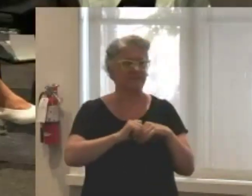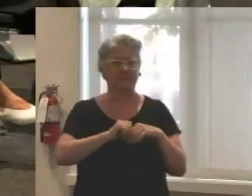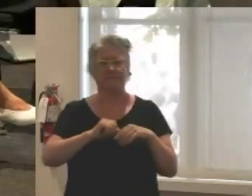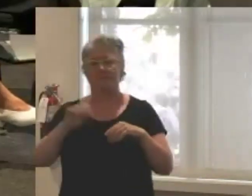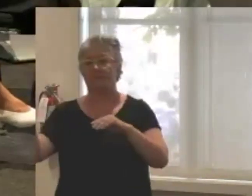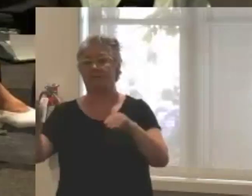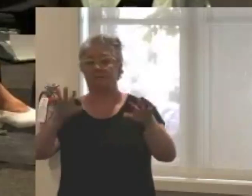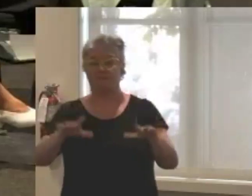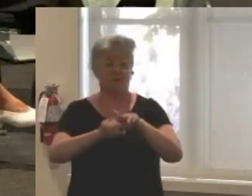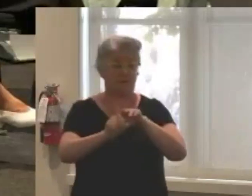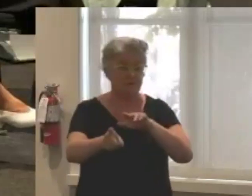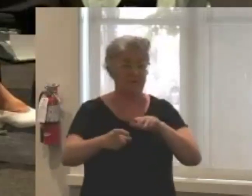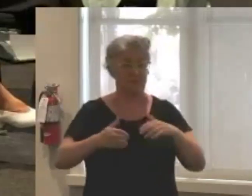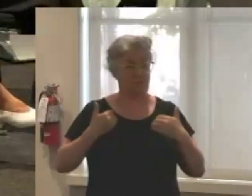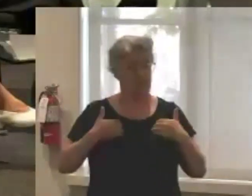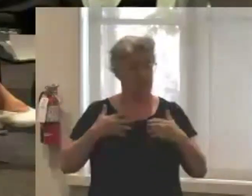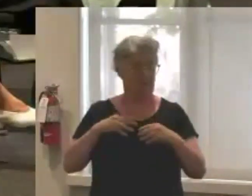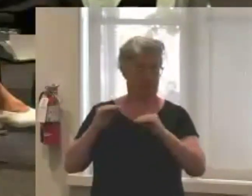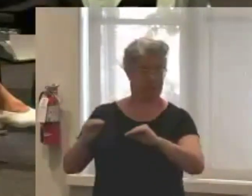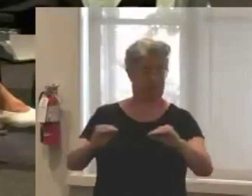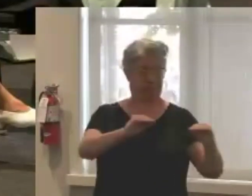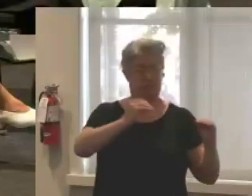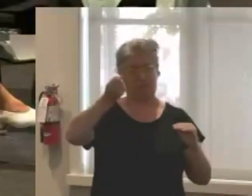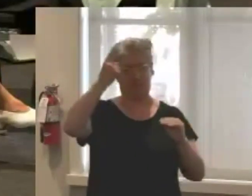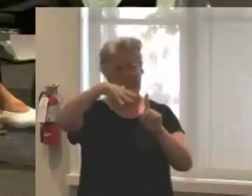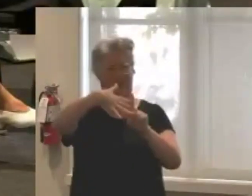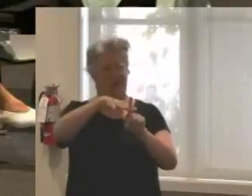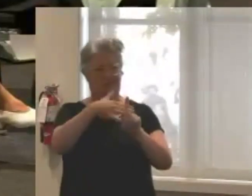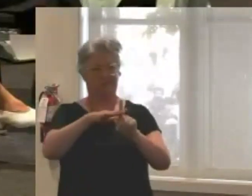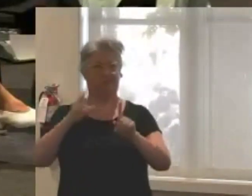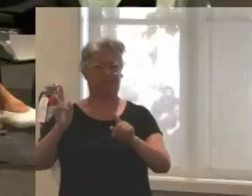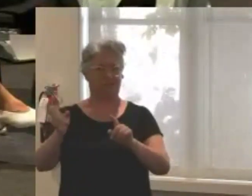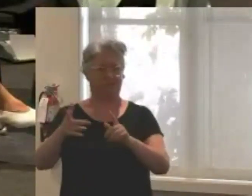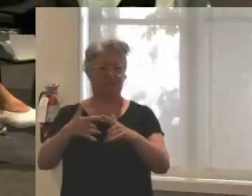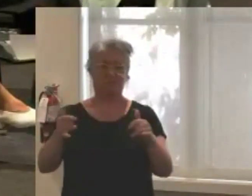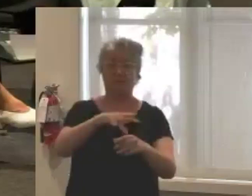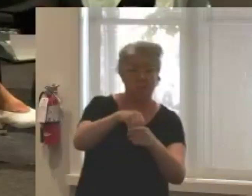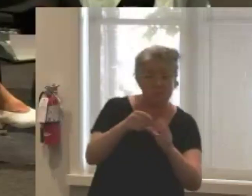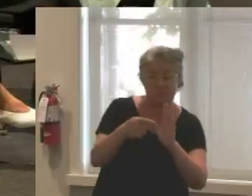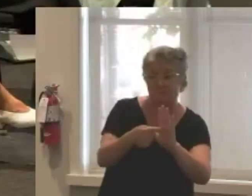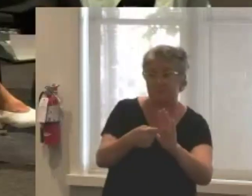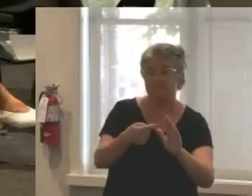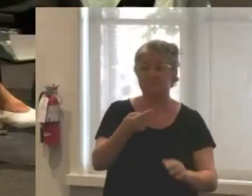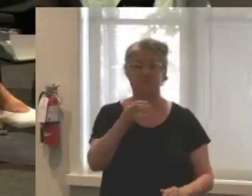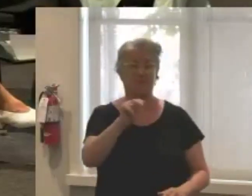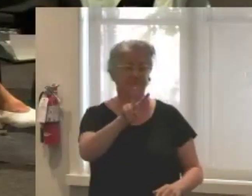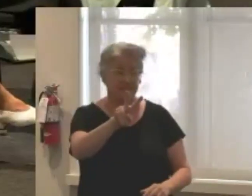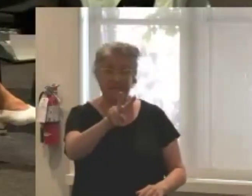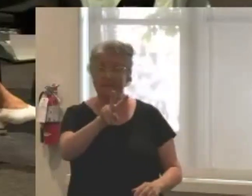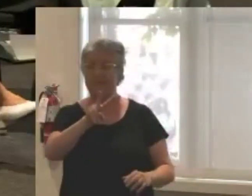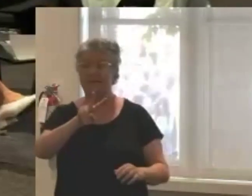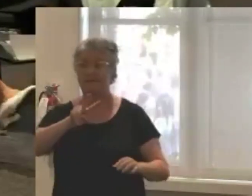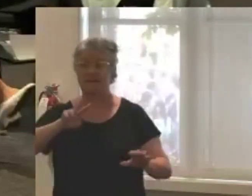and newcomer youth, they receive those trainings to understand the context, including, for example, the HIV